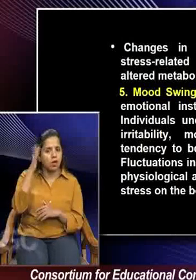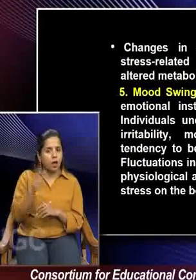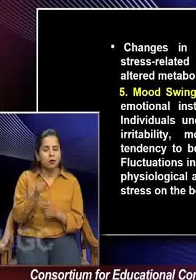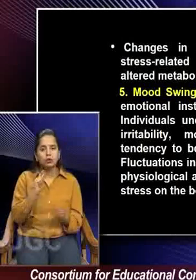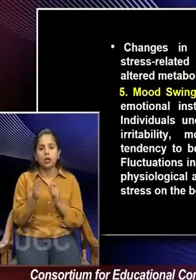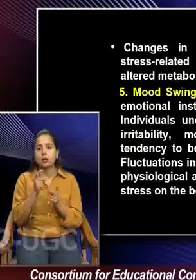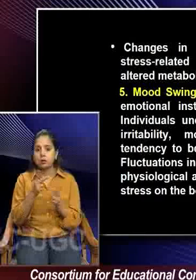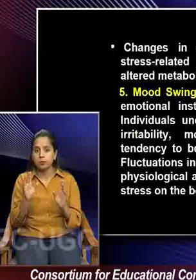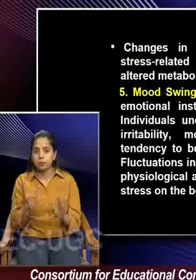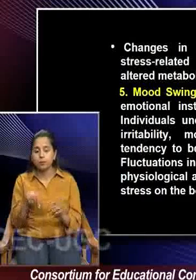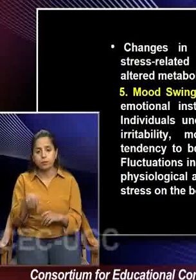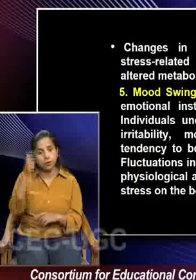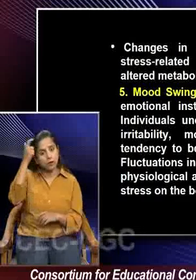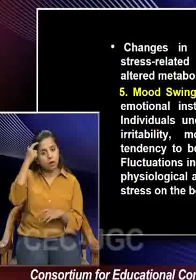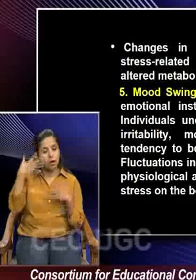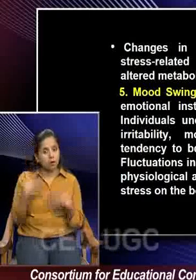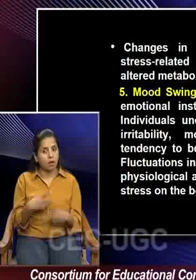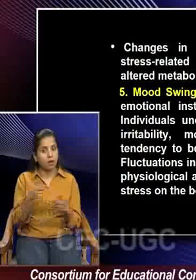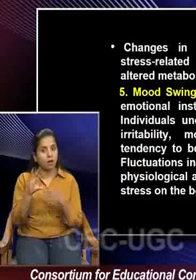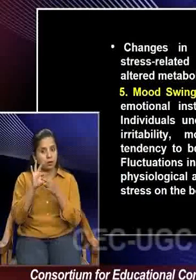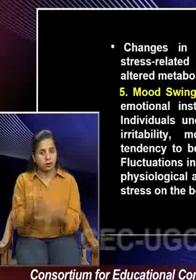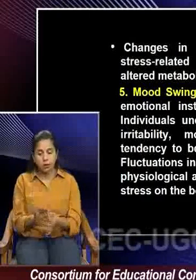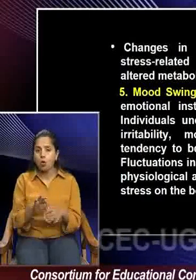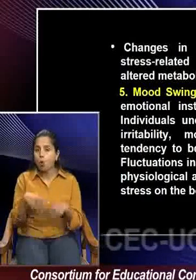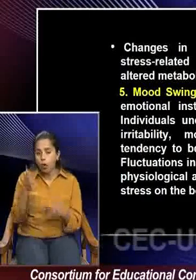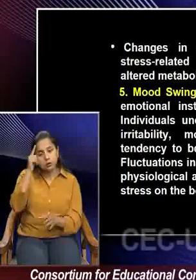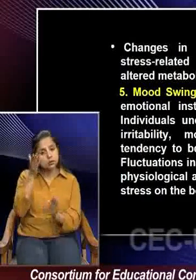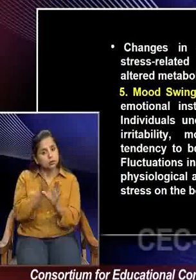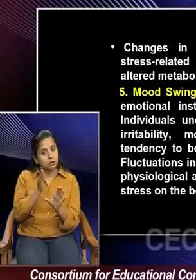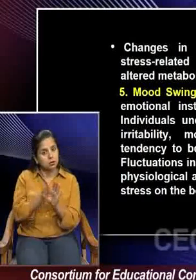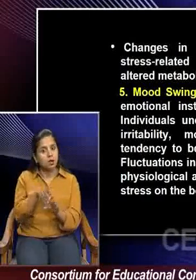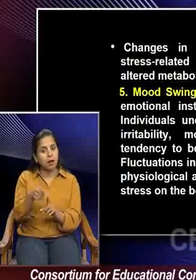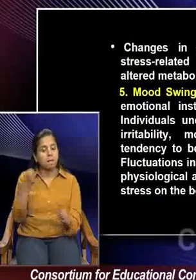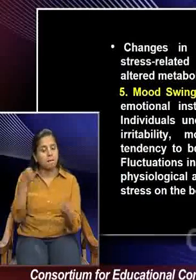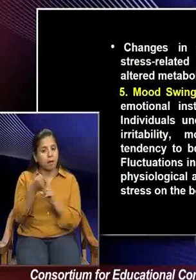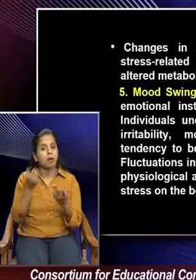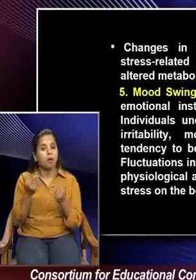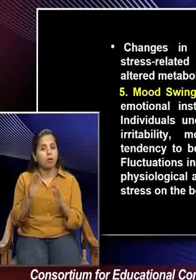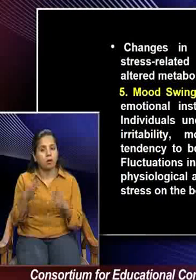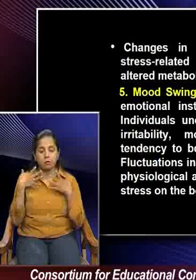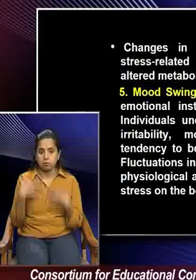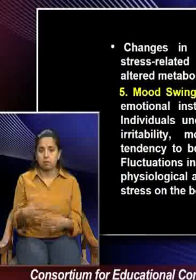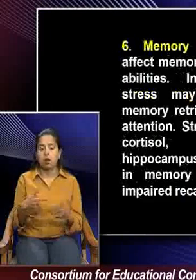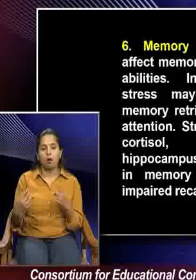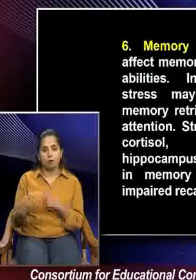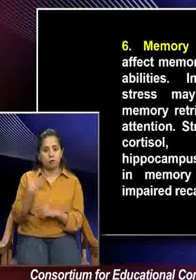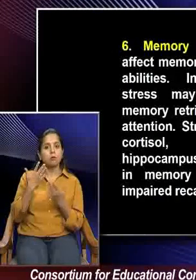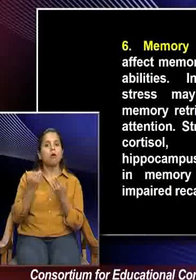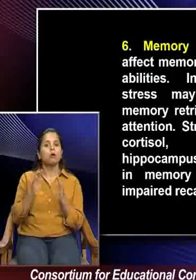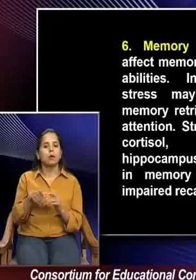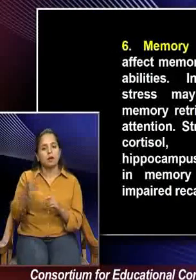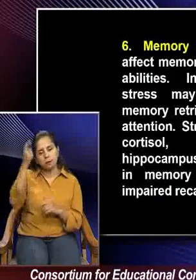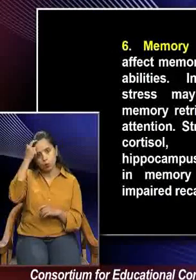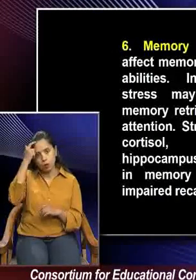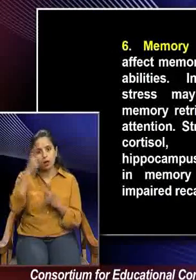fluctuations, physiological and psychological impact on the body and the